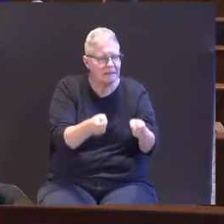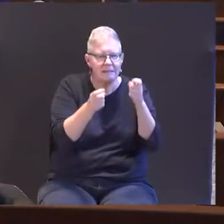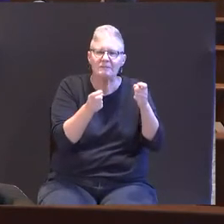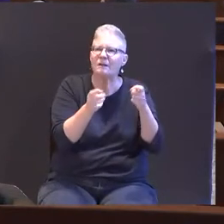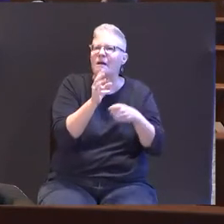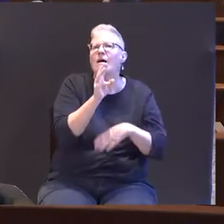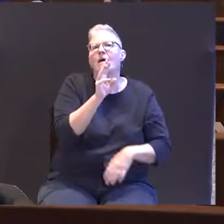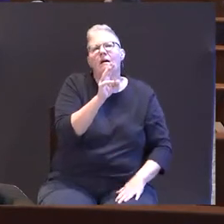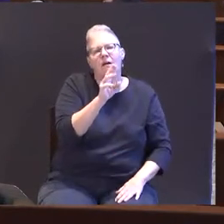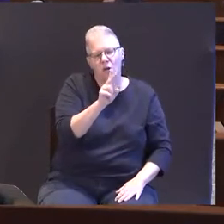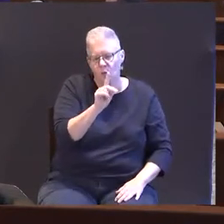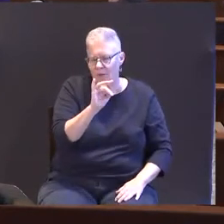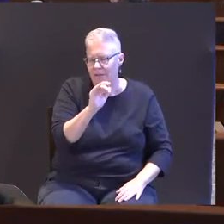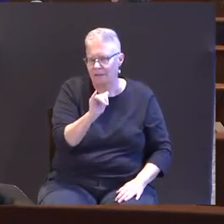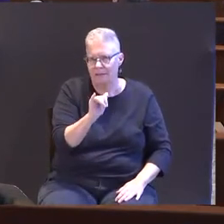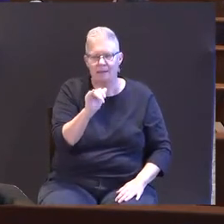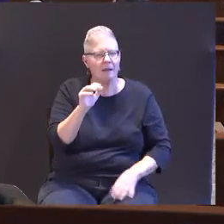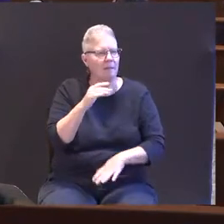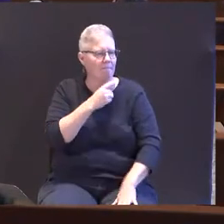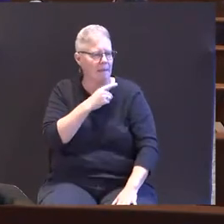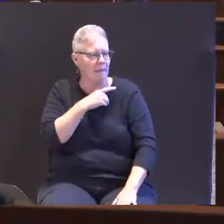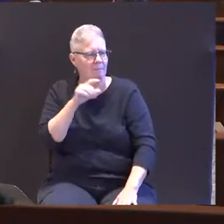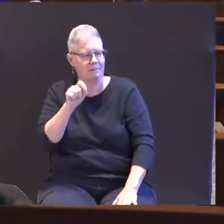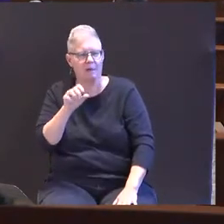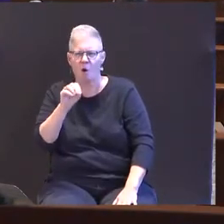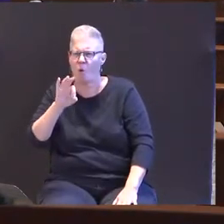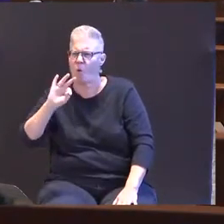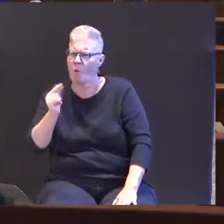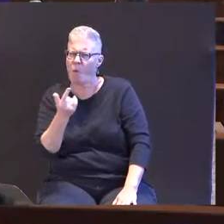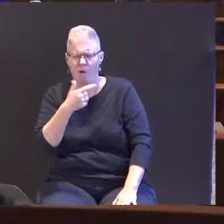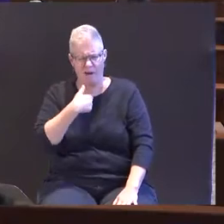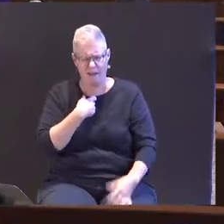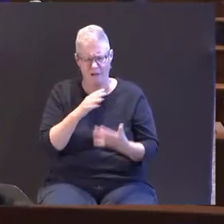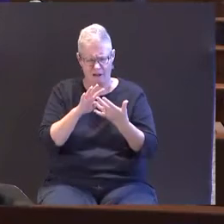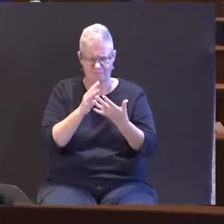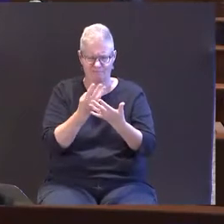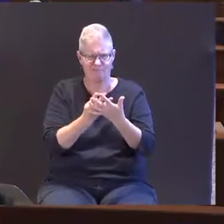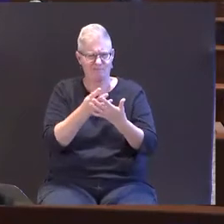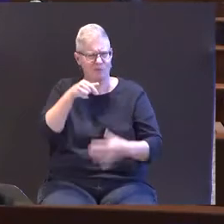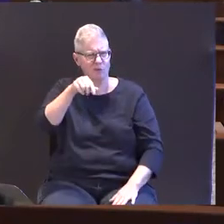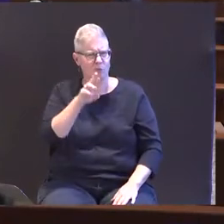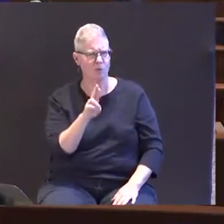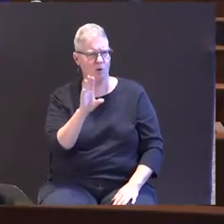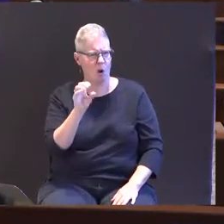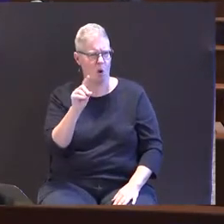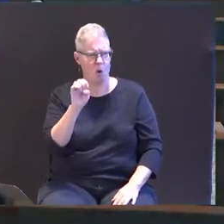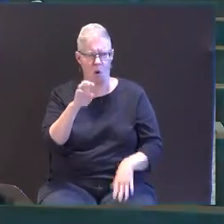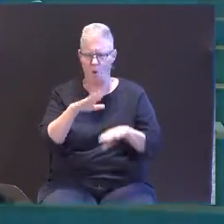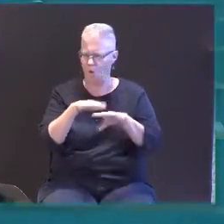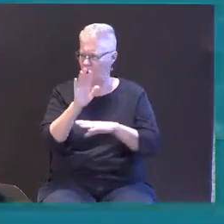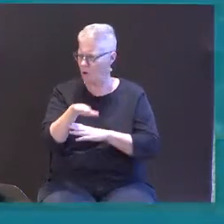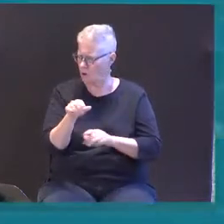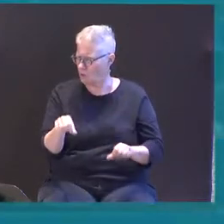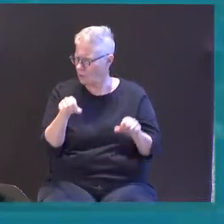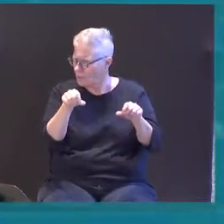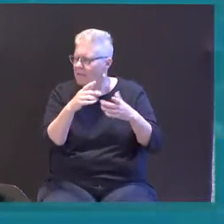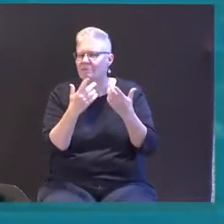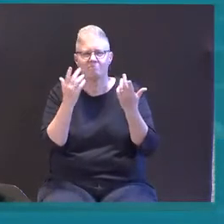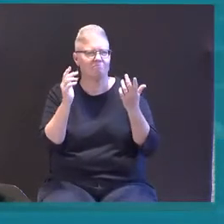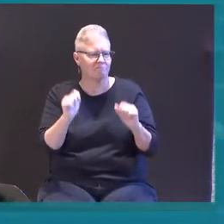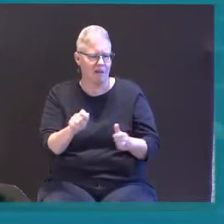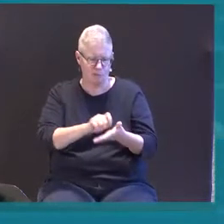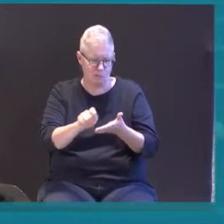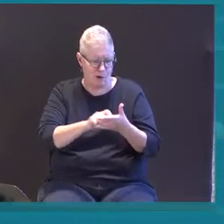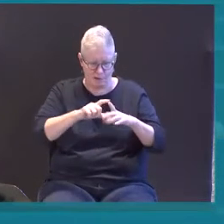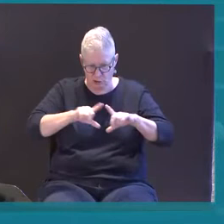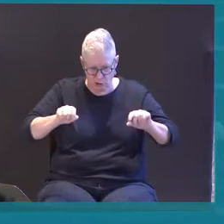unityminneapolis.org, donate. There's a QR code on your program. You can give a check. You can mail it in. There's many ways to give. We